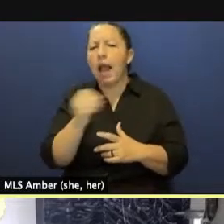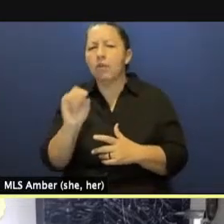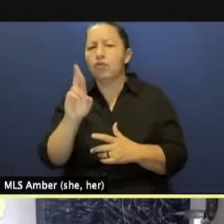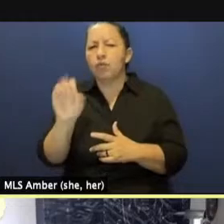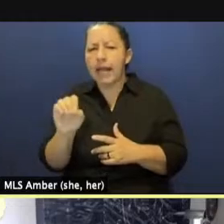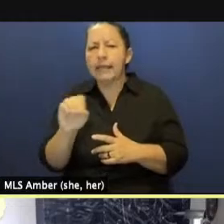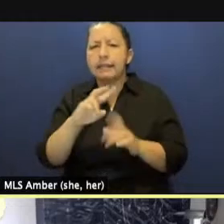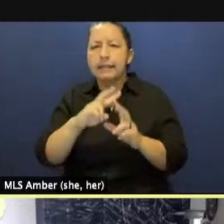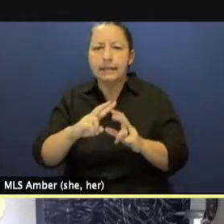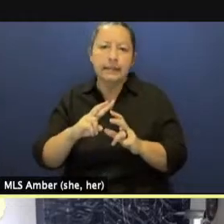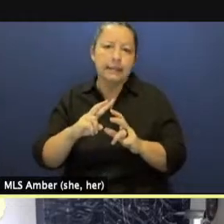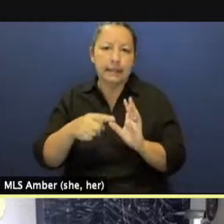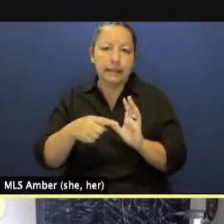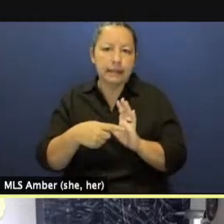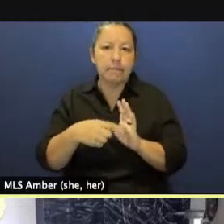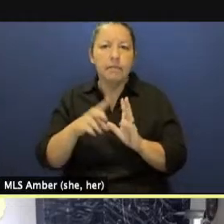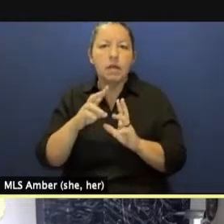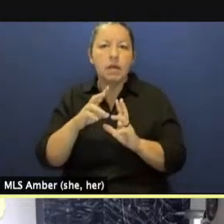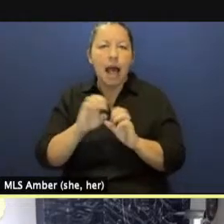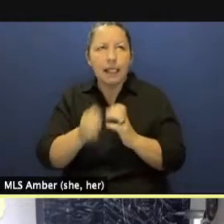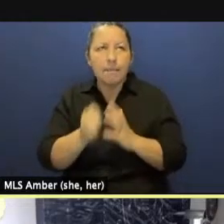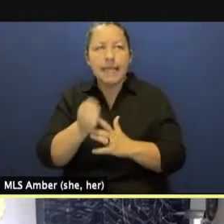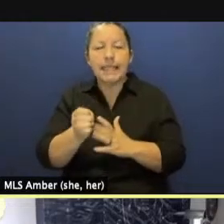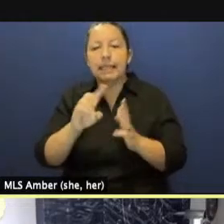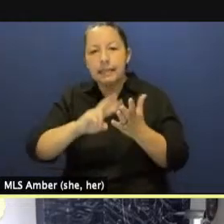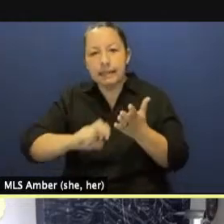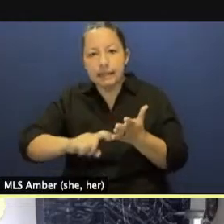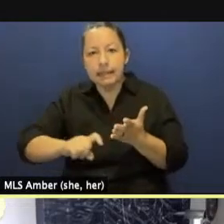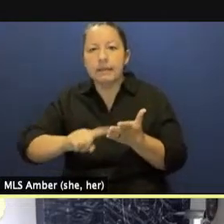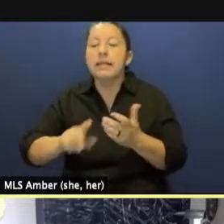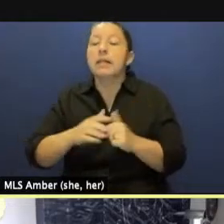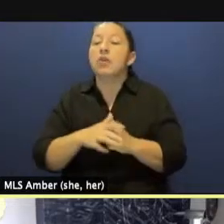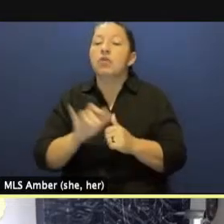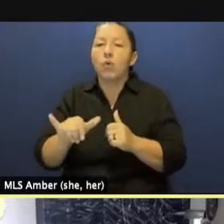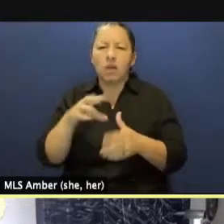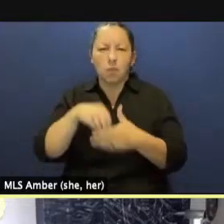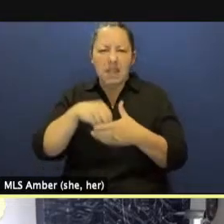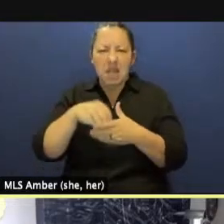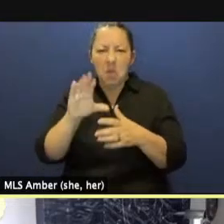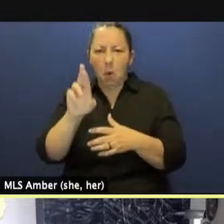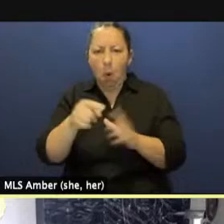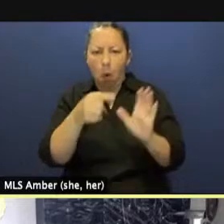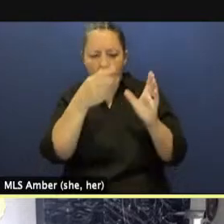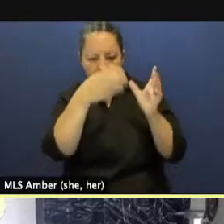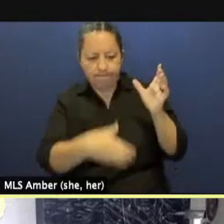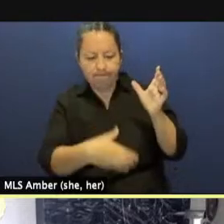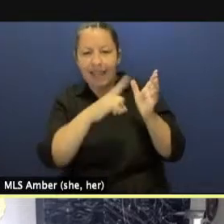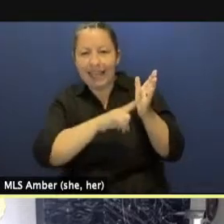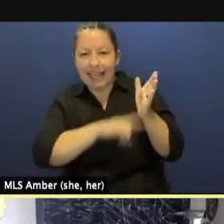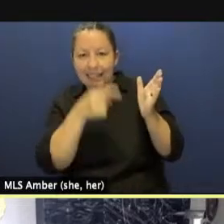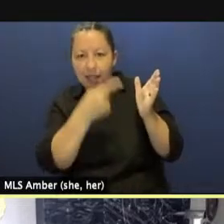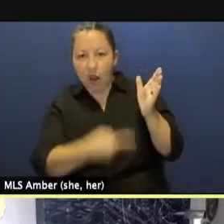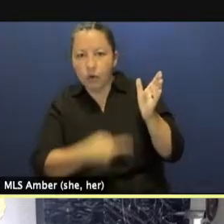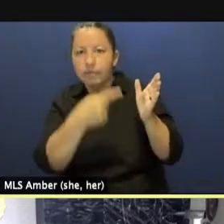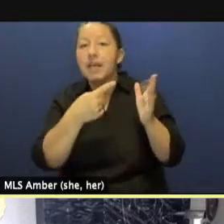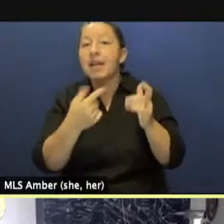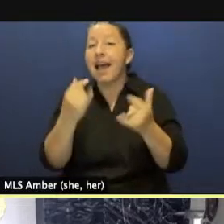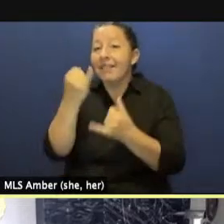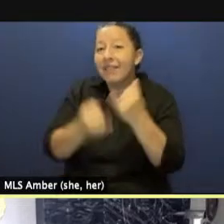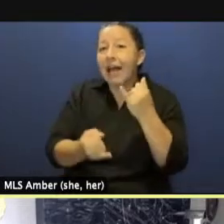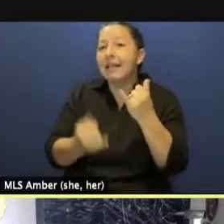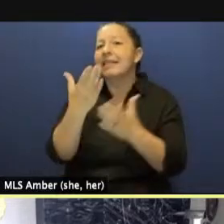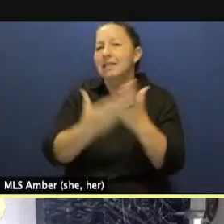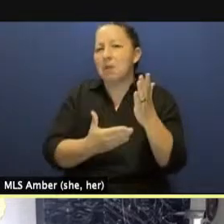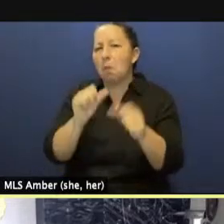in FEO within the core. And finally, what I'm showing here is some work done at UNM by one